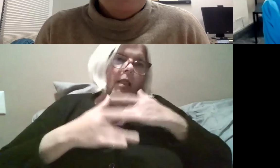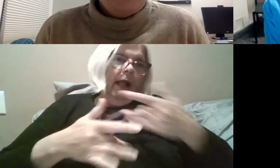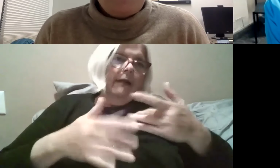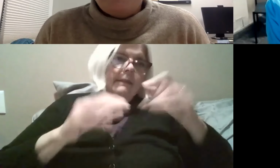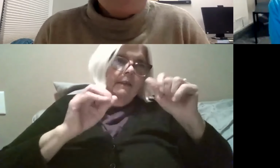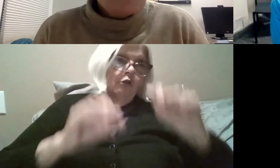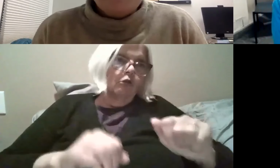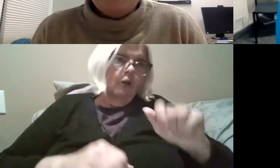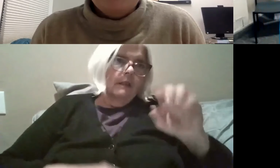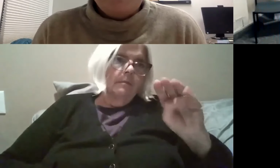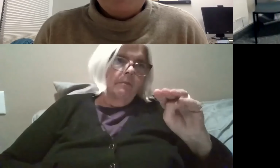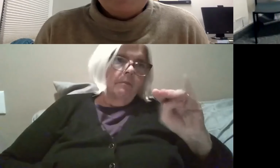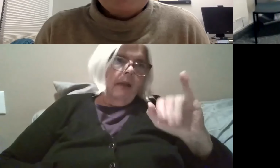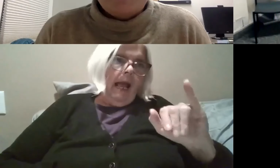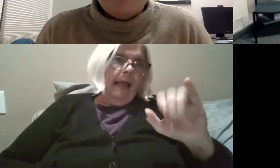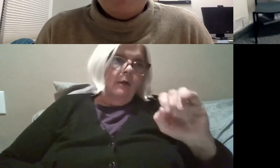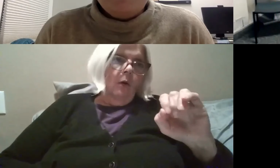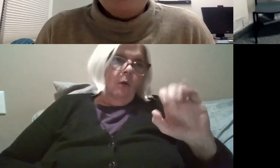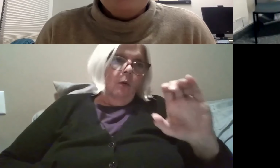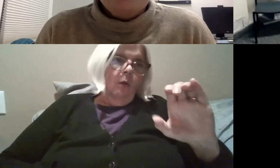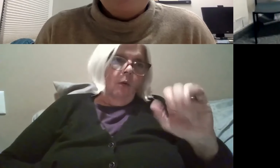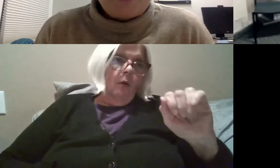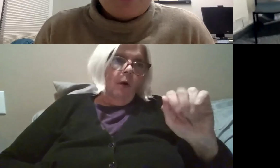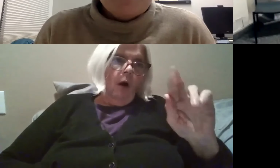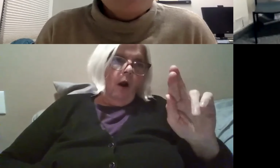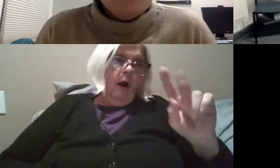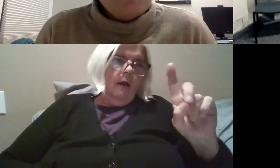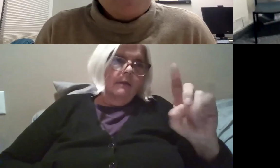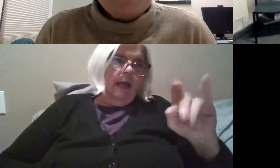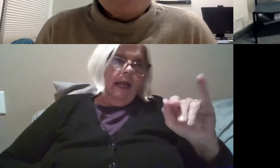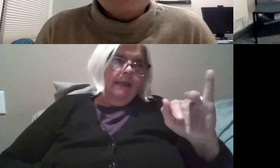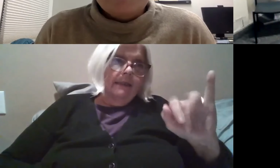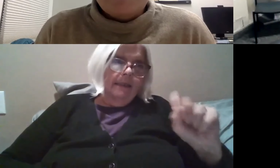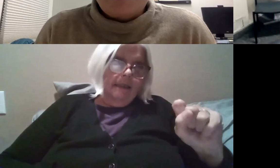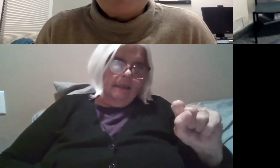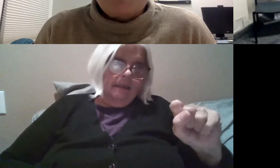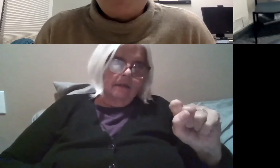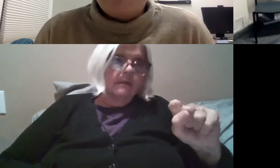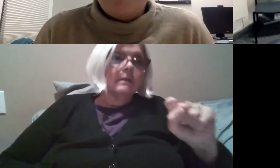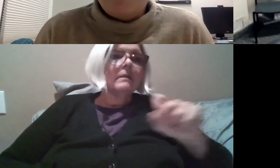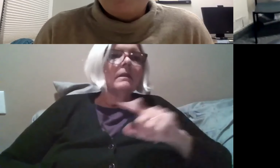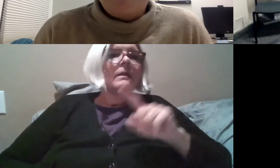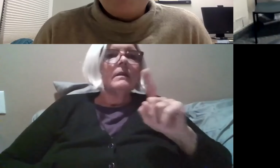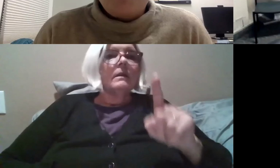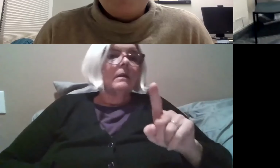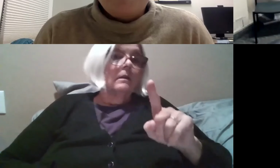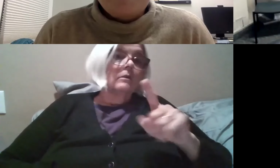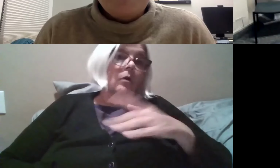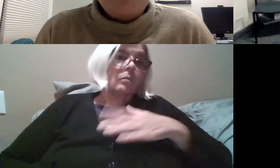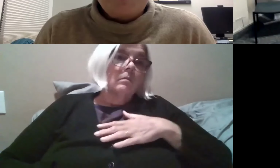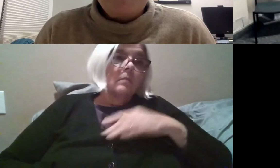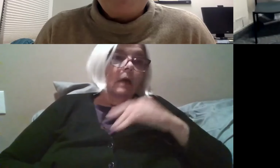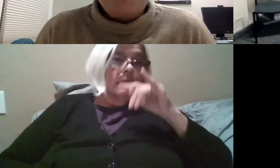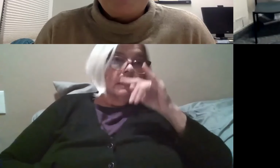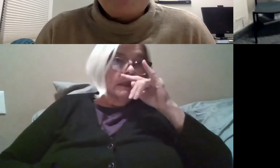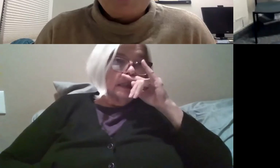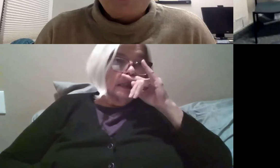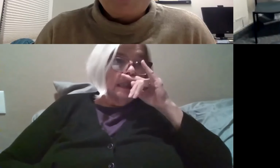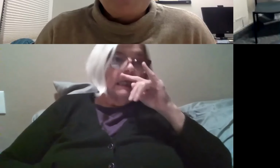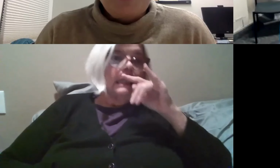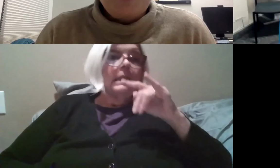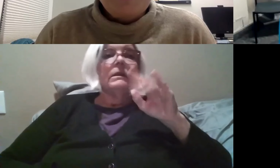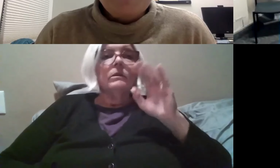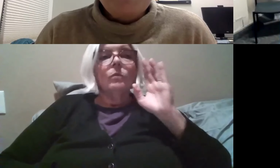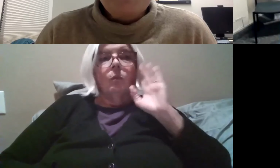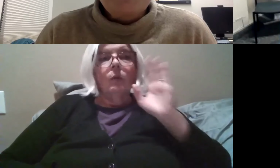my kids will be getting it, actually 3 weeks is Thanksgiving. So we have an appointment a little bit later, but that's just